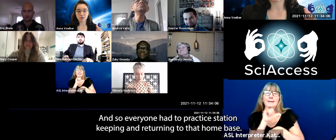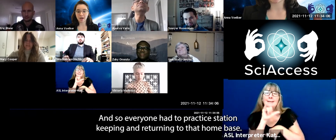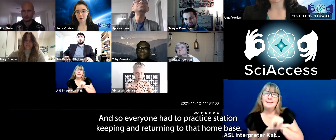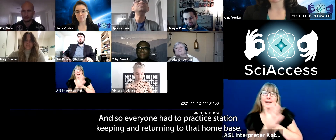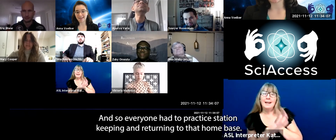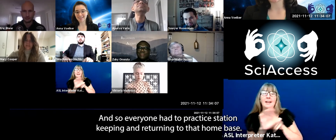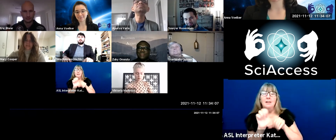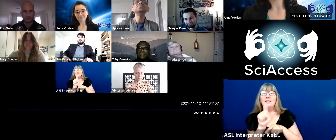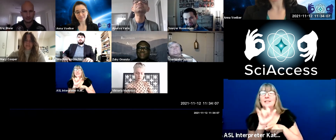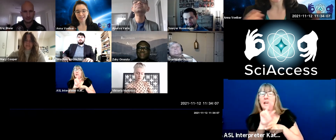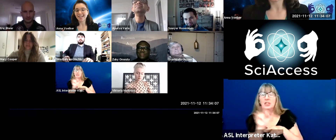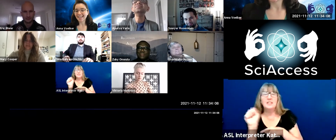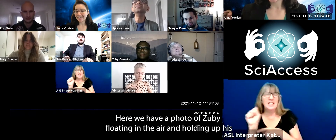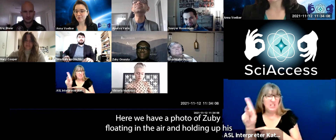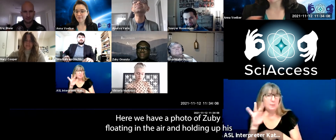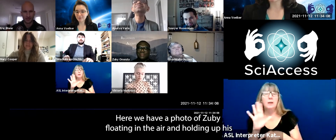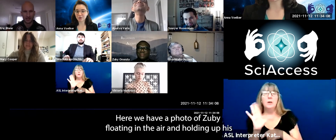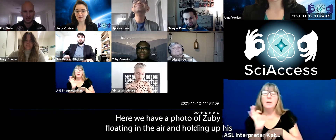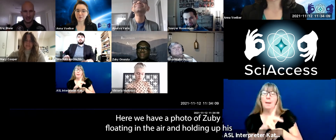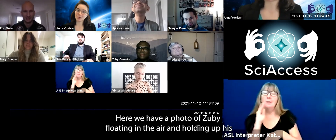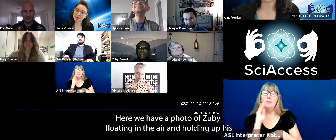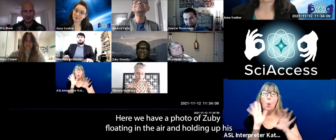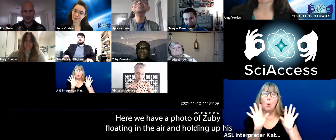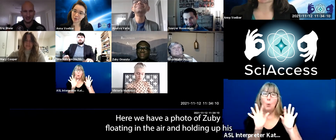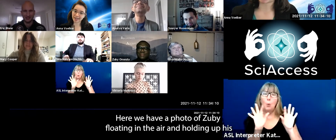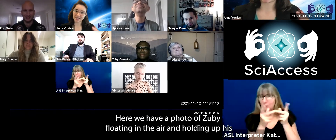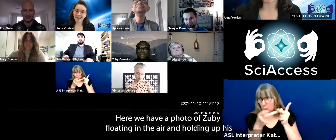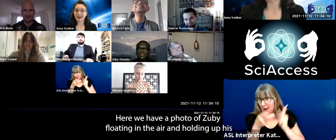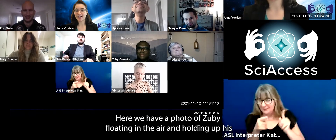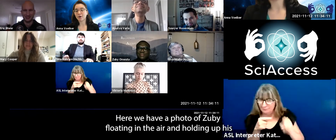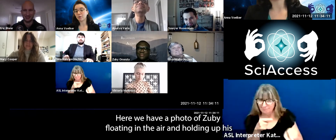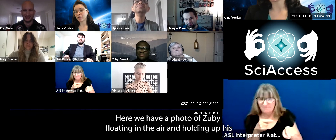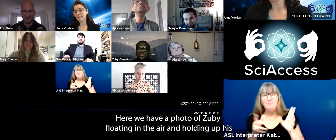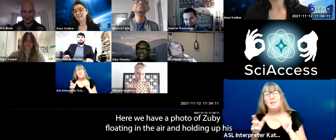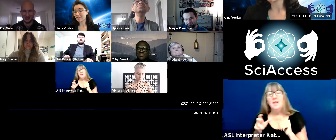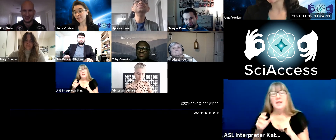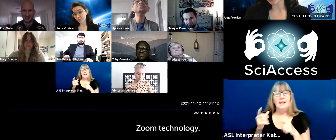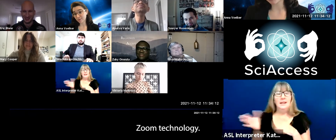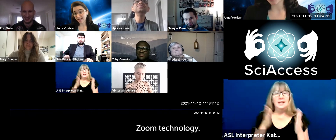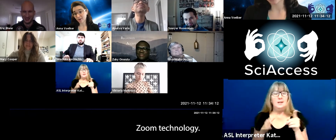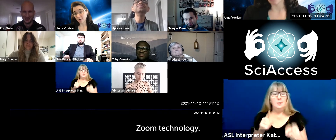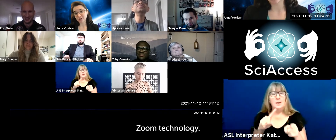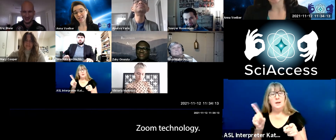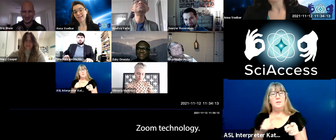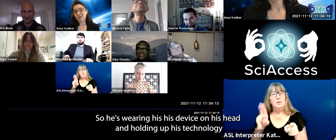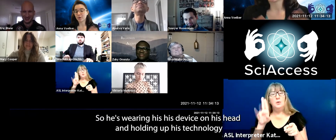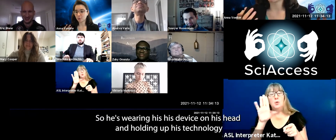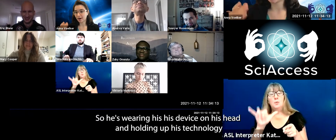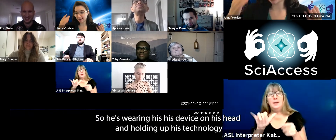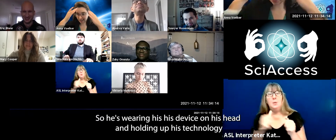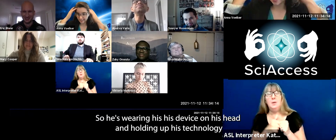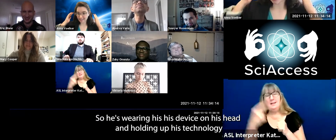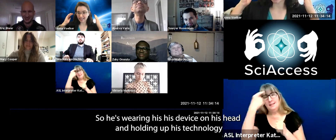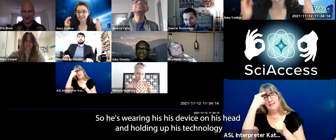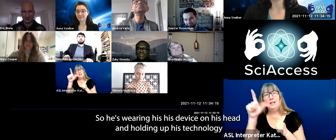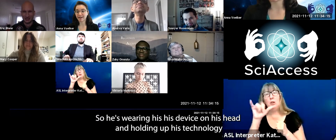returning to that home base. Here we have a photo of Zuby floating in the air and holding up his ThinkZoom technology. So he's